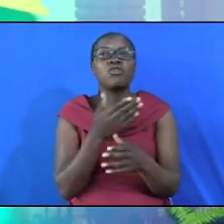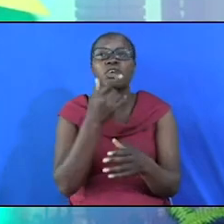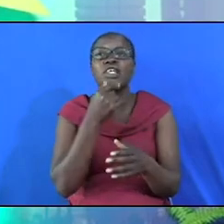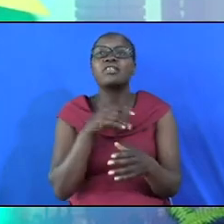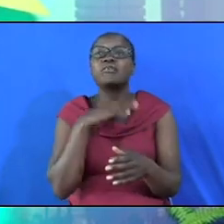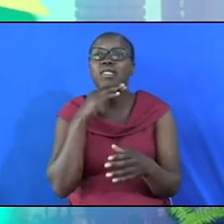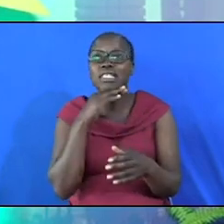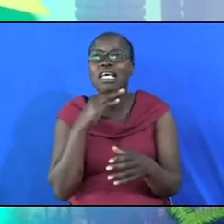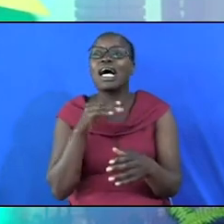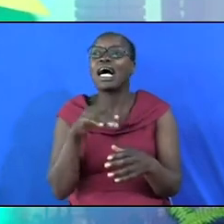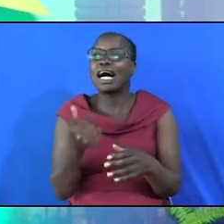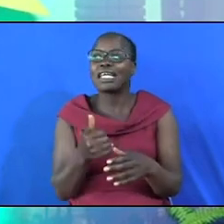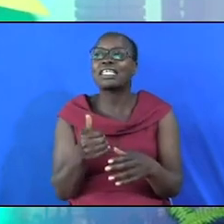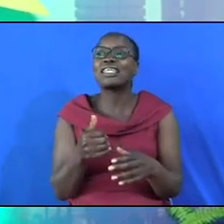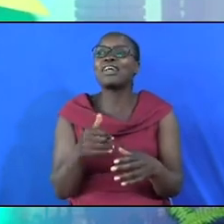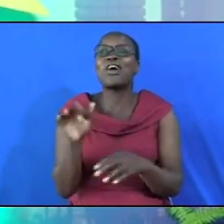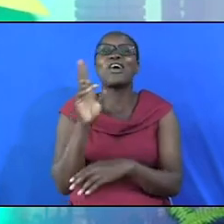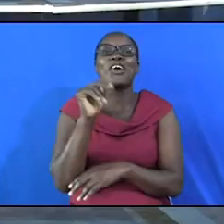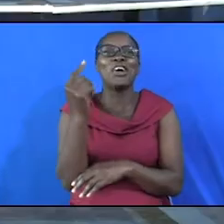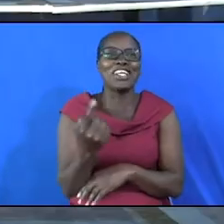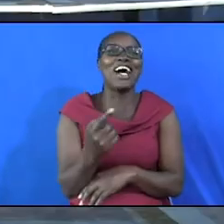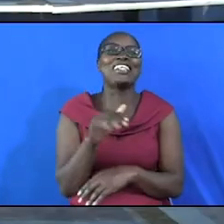have died. No one has asked you to die.